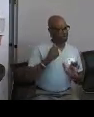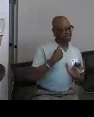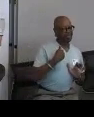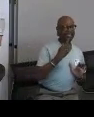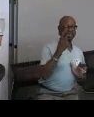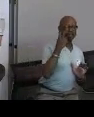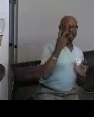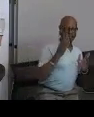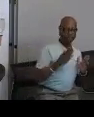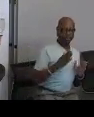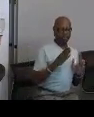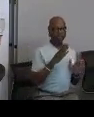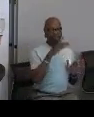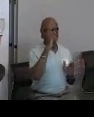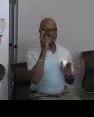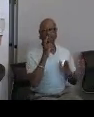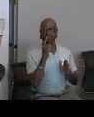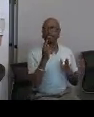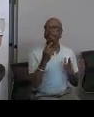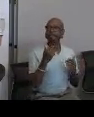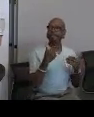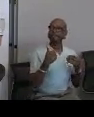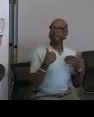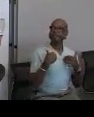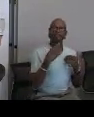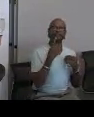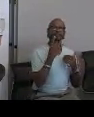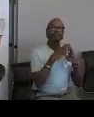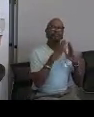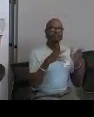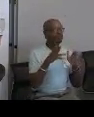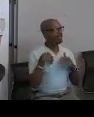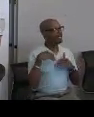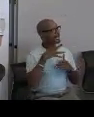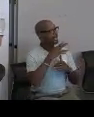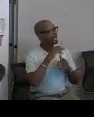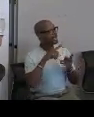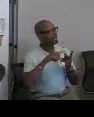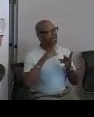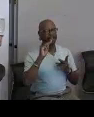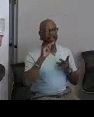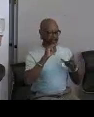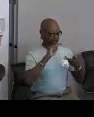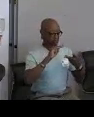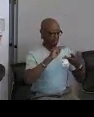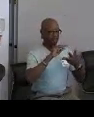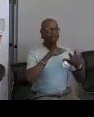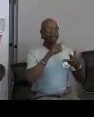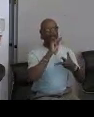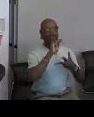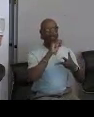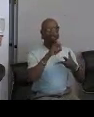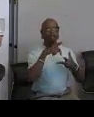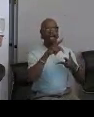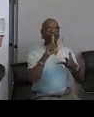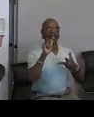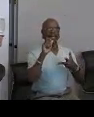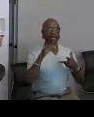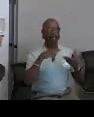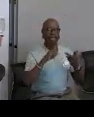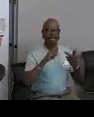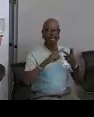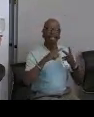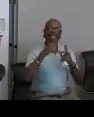in large part having LightHouse and the Mad Lab and TMAP as beacons, seeing